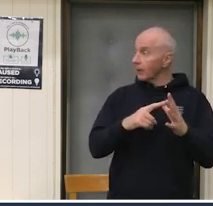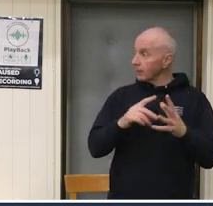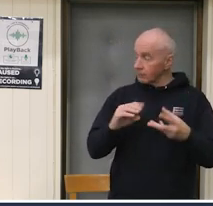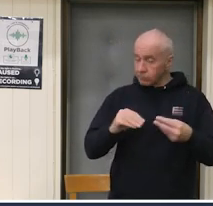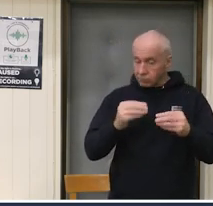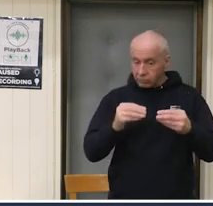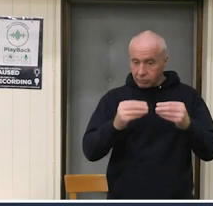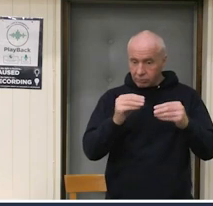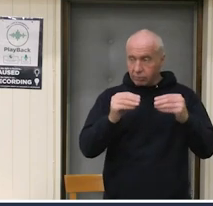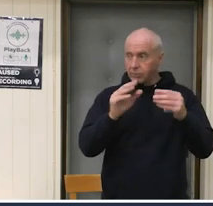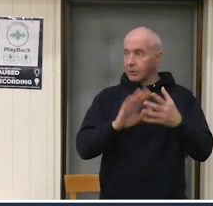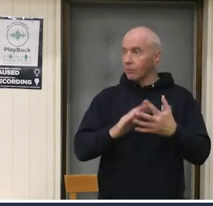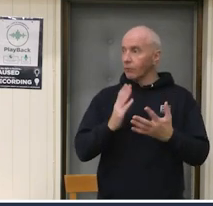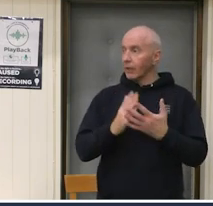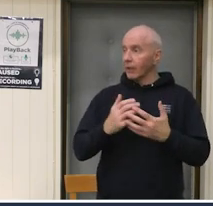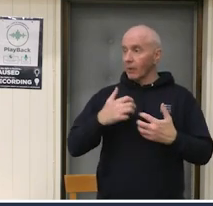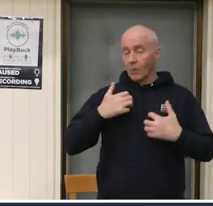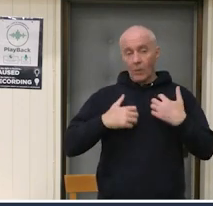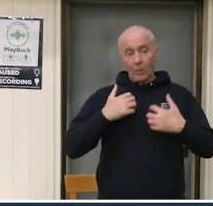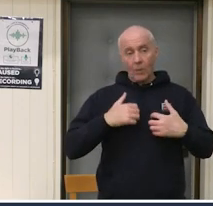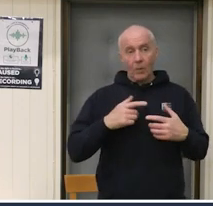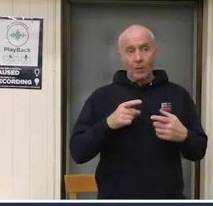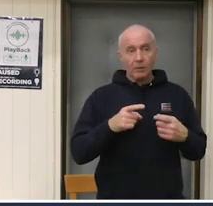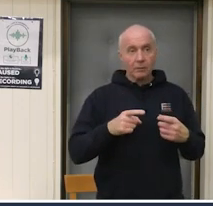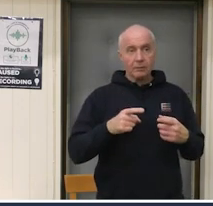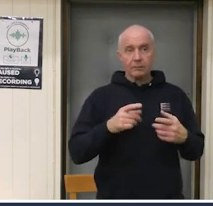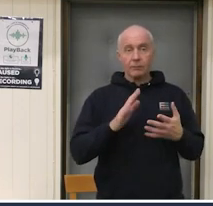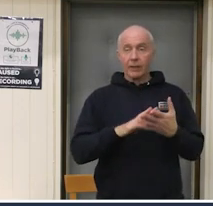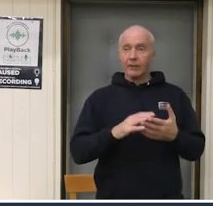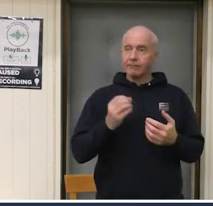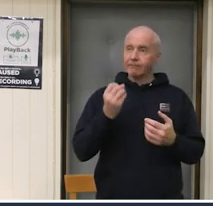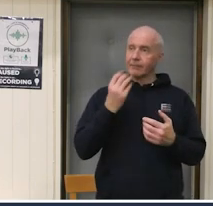And so it's a very exciting device, very sunny, south of